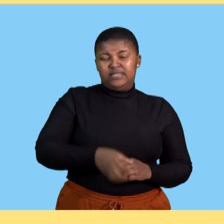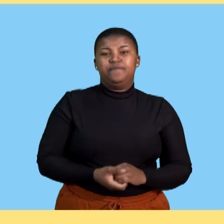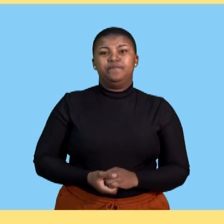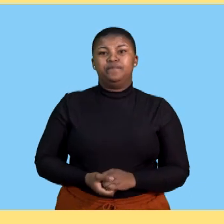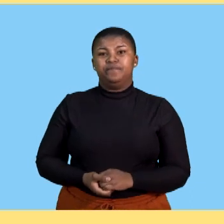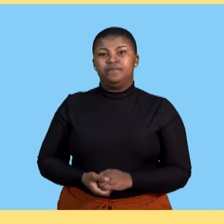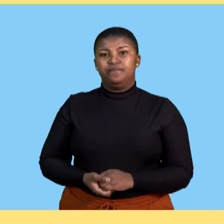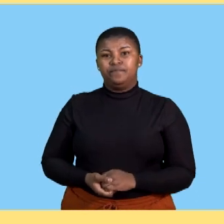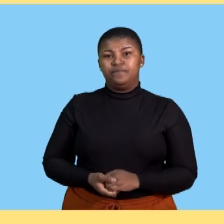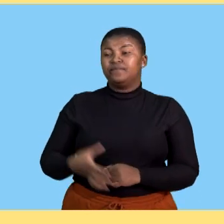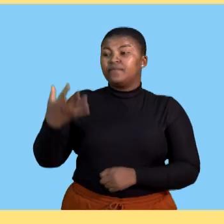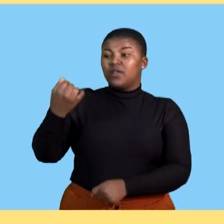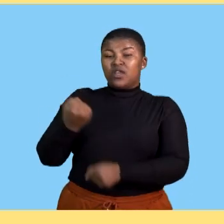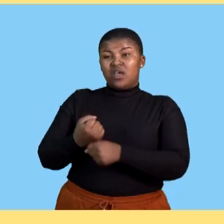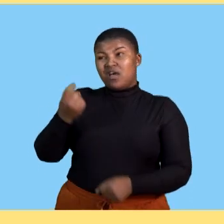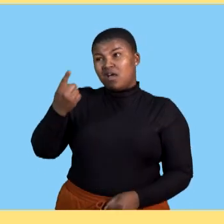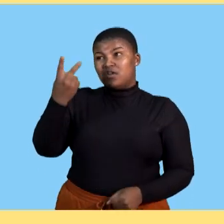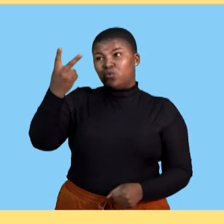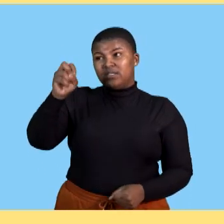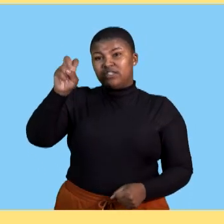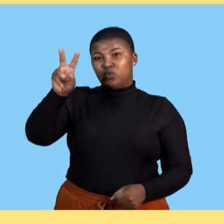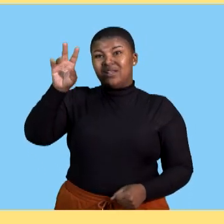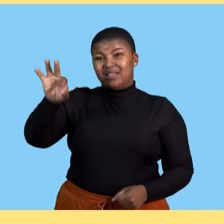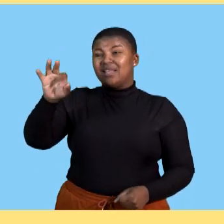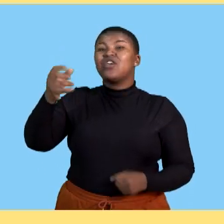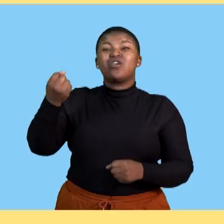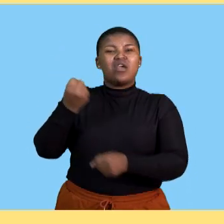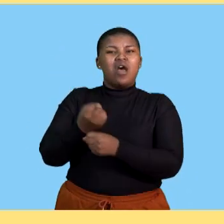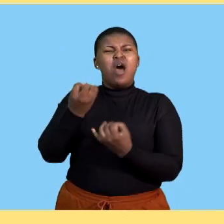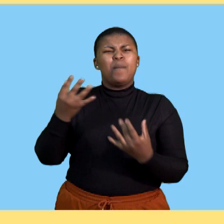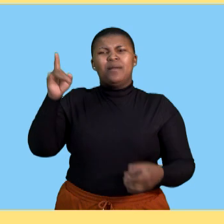42.2%. But in 2023, it is